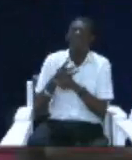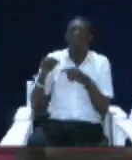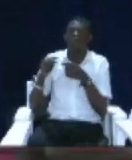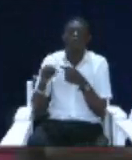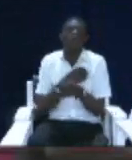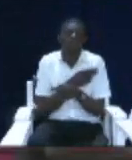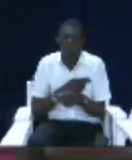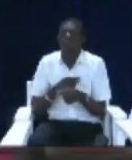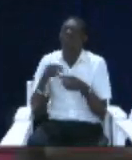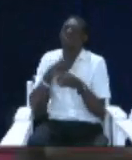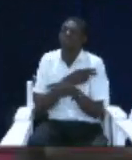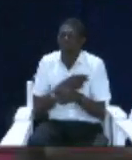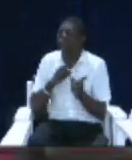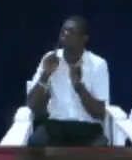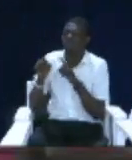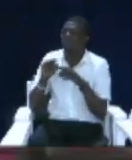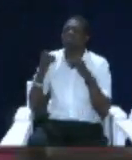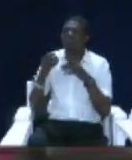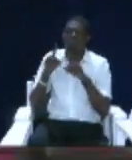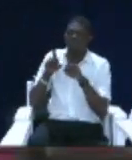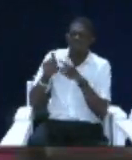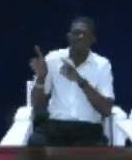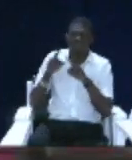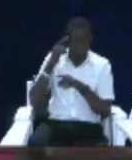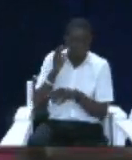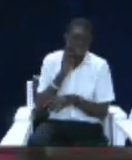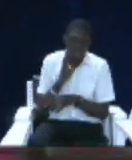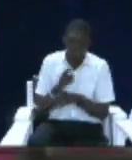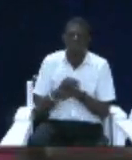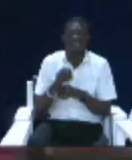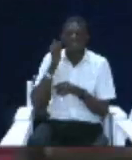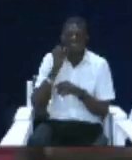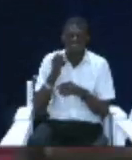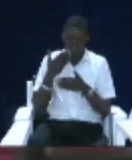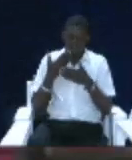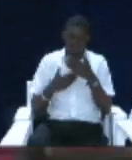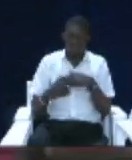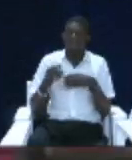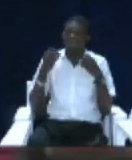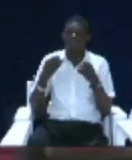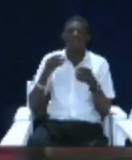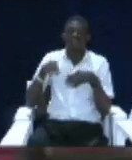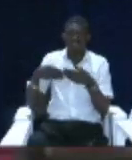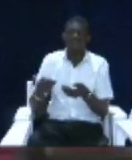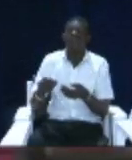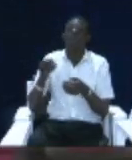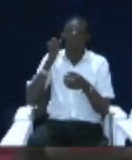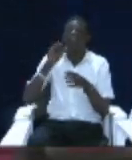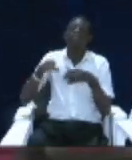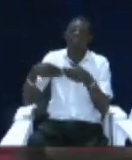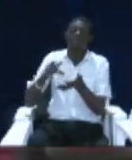hospital, and many tests were carried out. She was given medications. Nothing